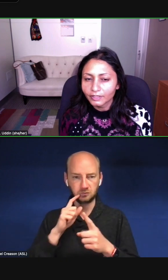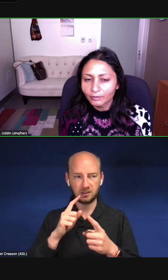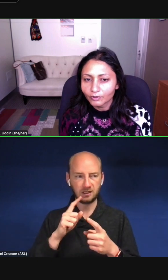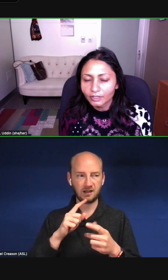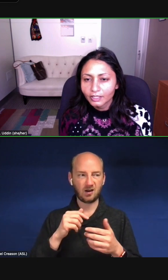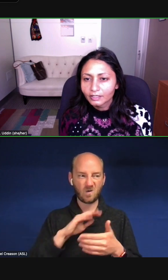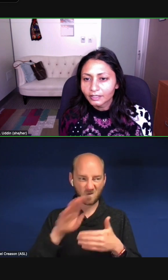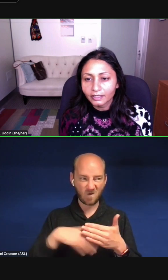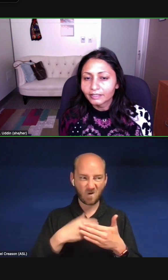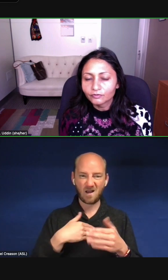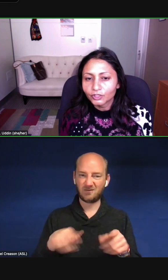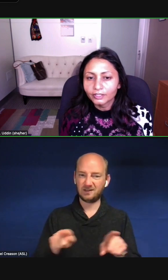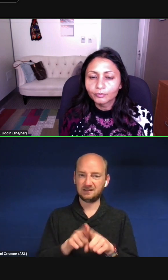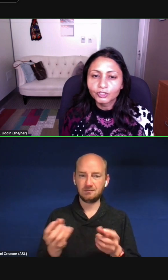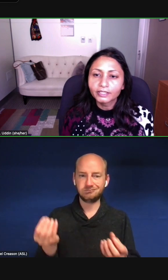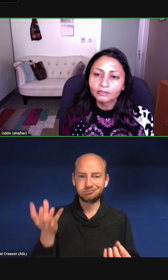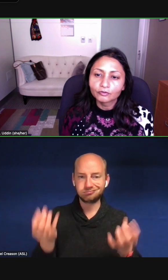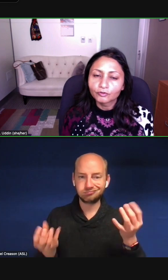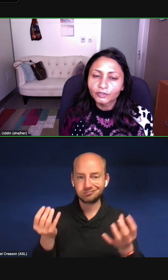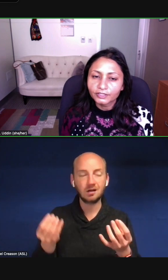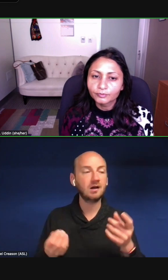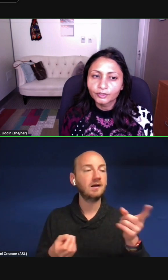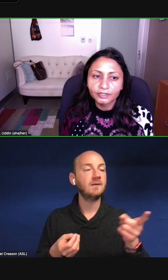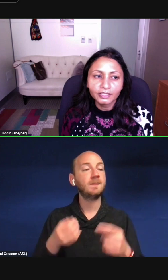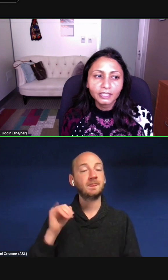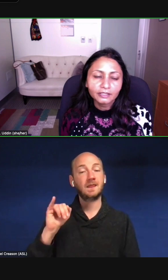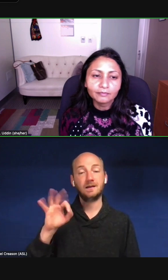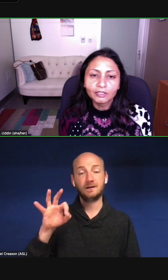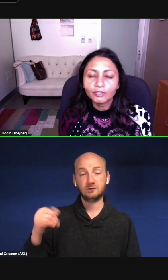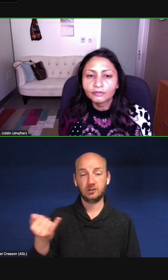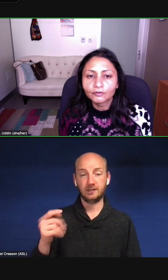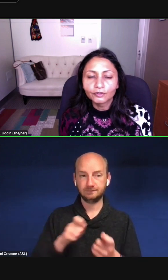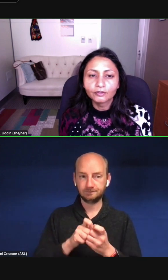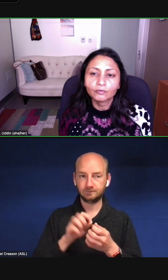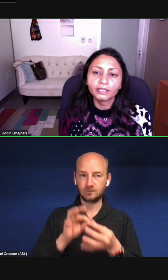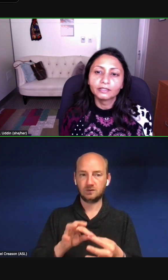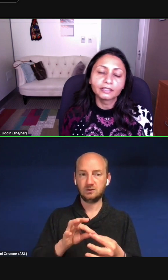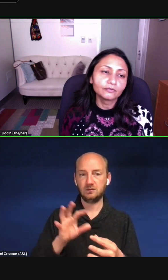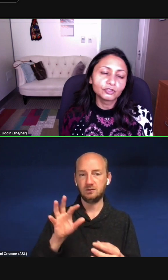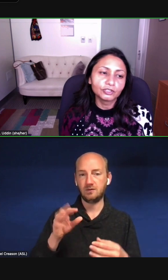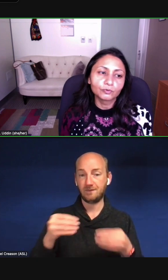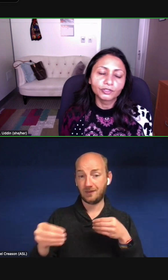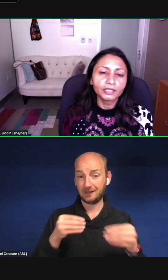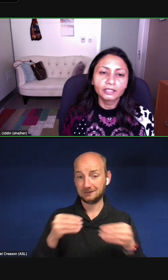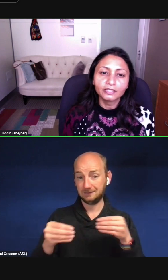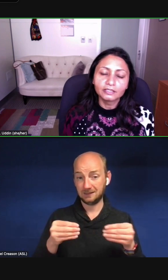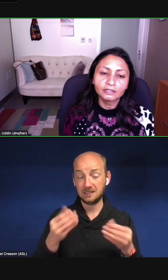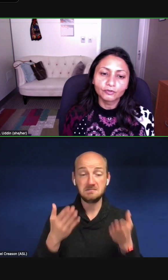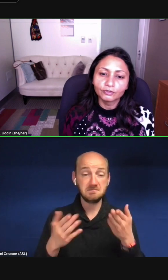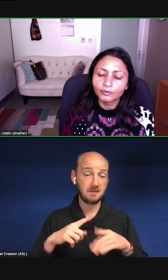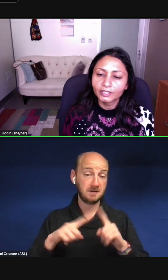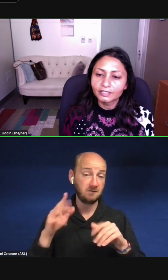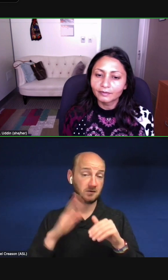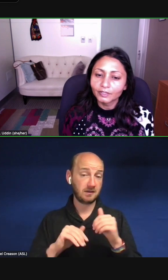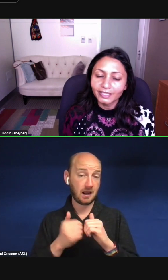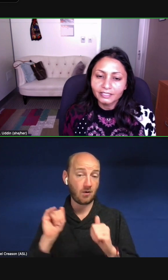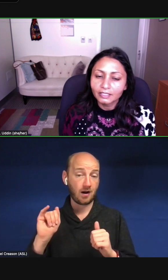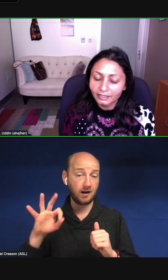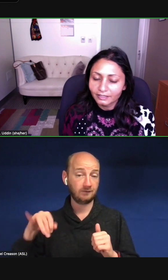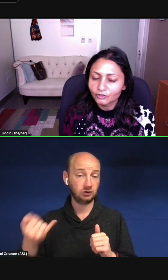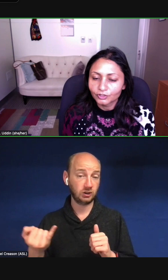nodes of the network, like the IFJ in particular for flexibility, that may be different than the way the IFJ is working in these different